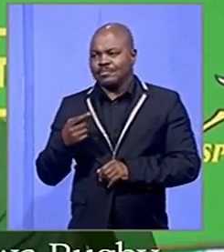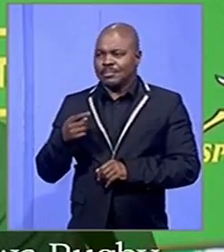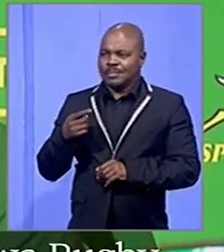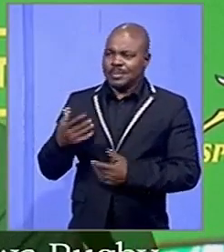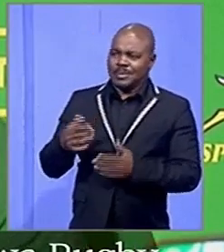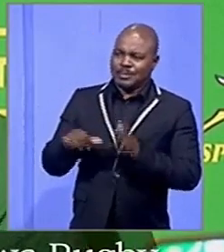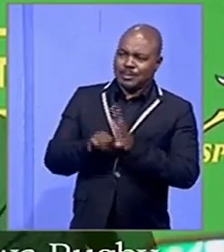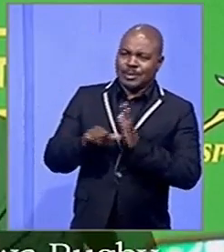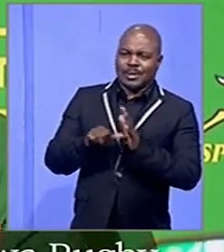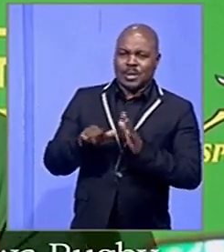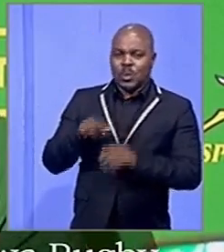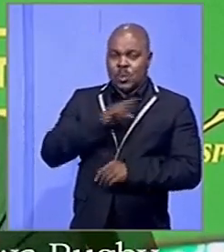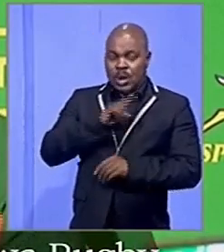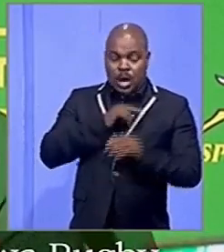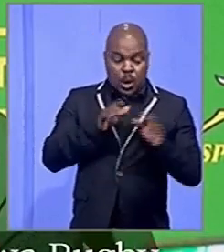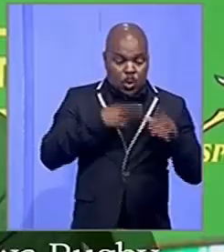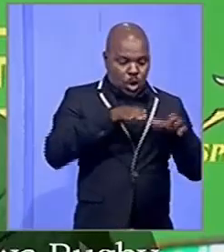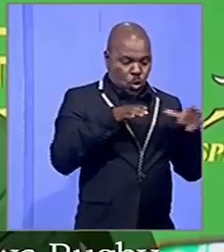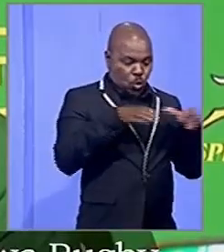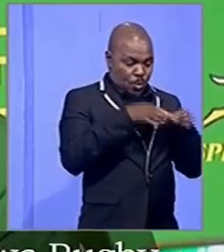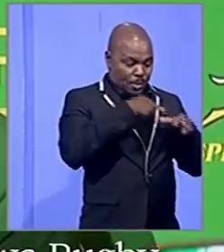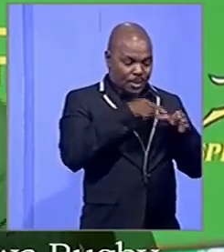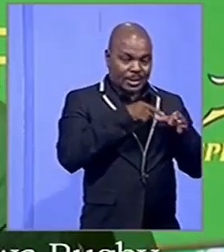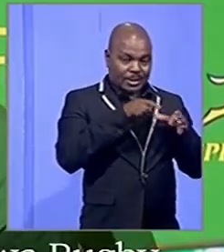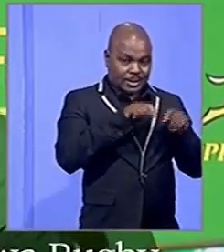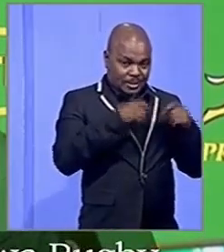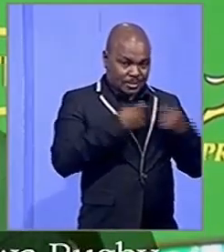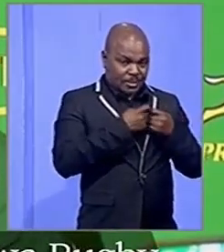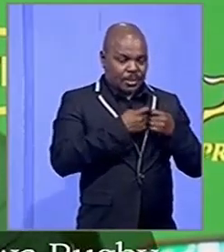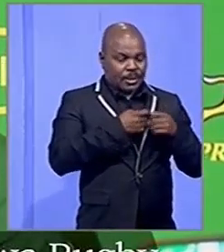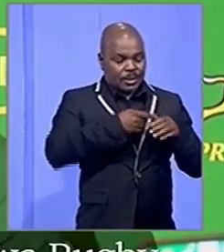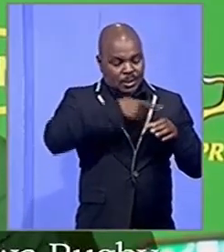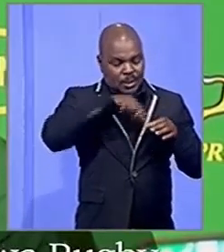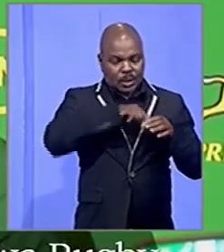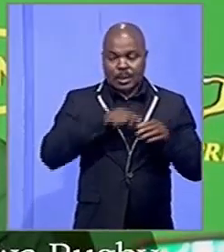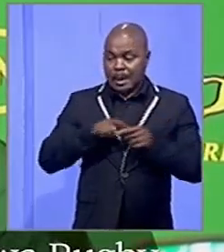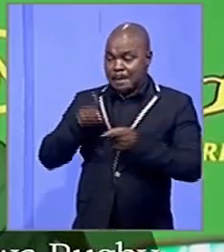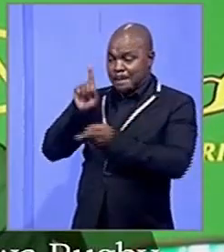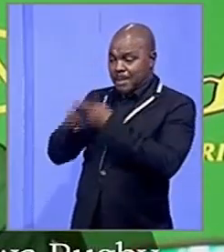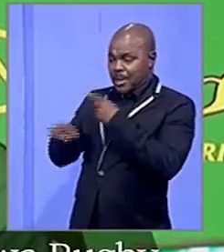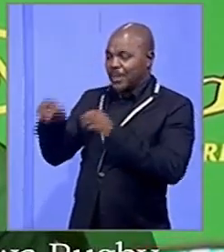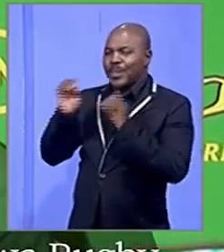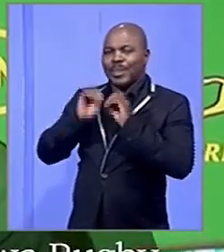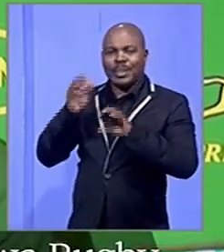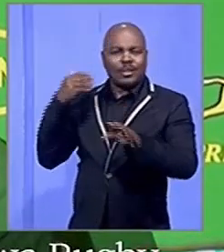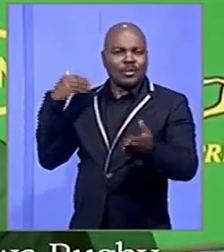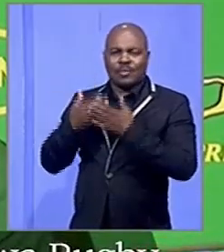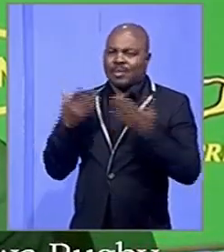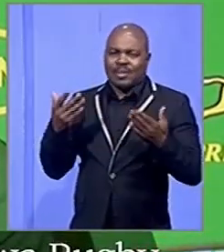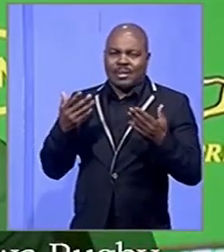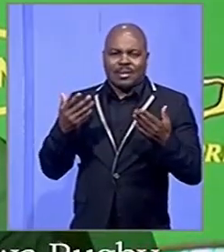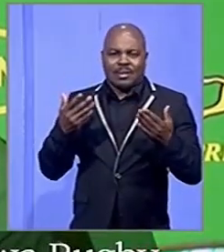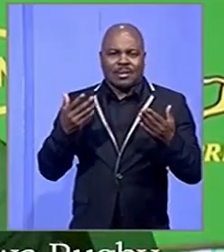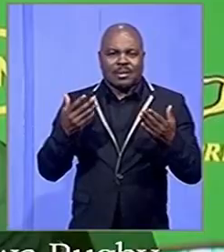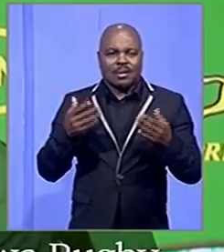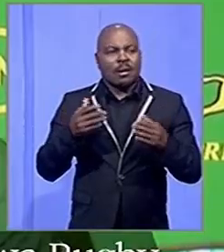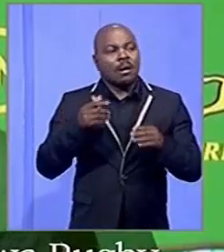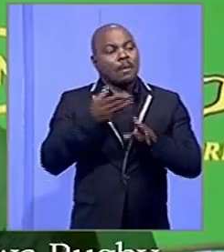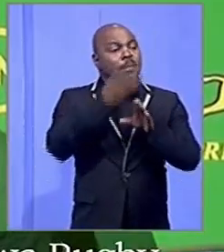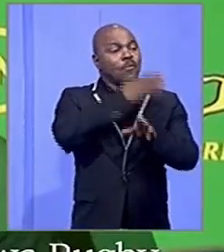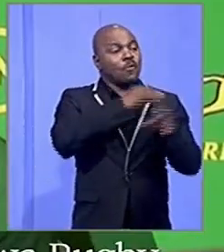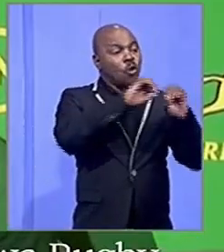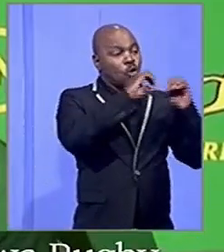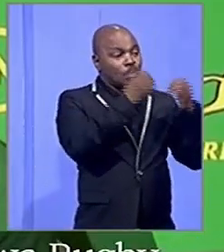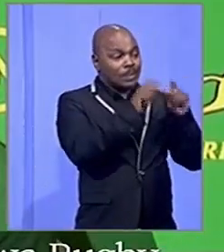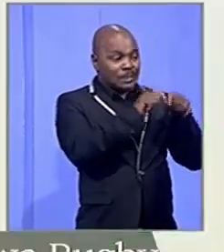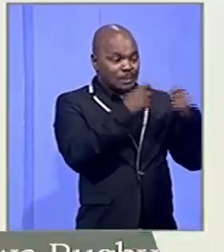important. It's the only team as this group and this coaching staff. It's the only team that we haven't beaten. Everybody else we've been able to beat. So it's